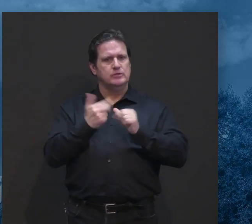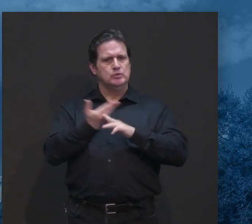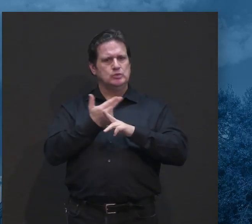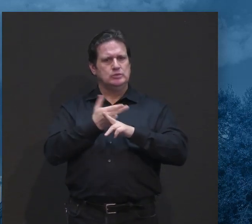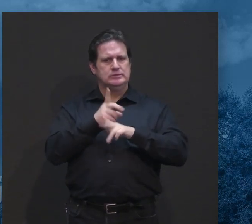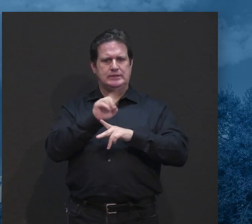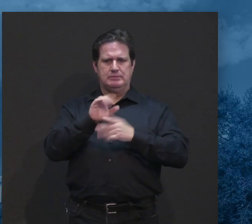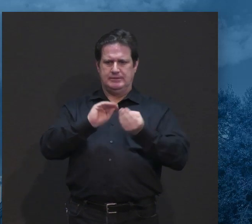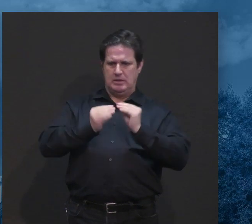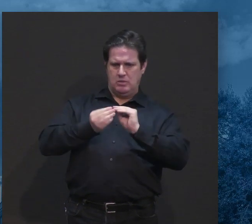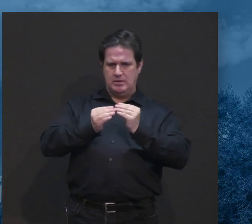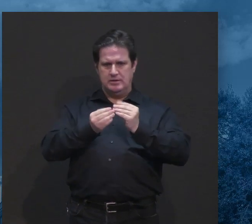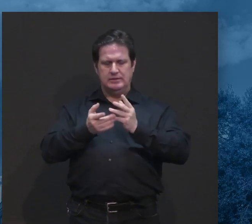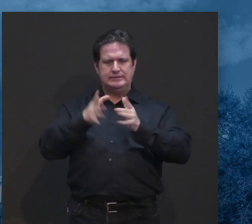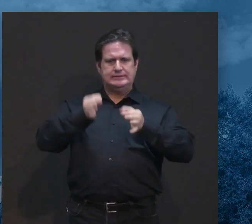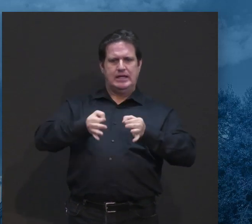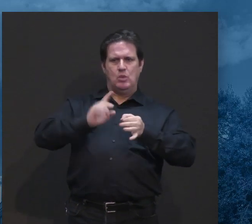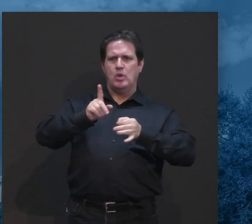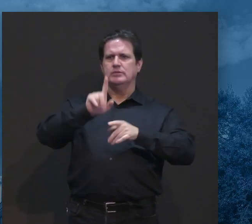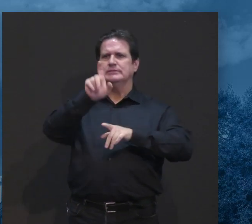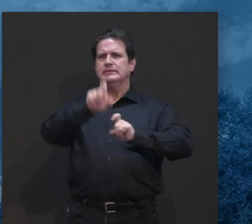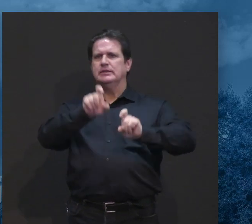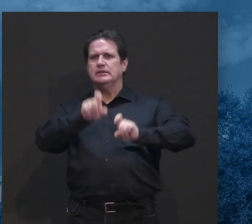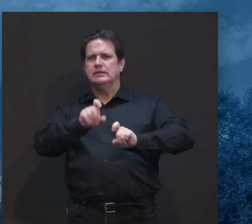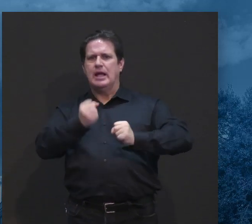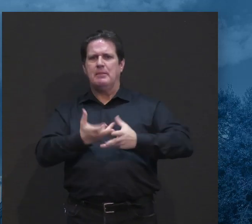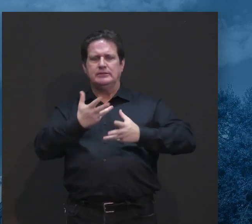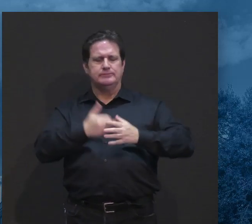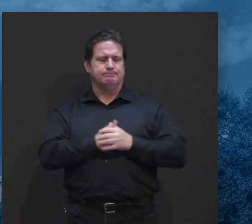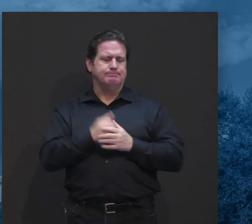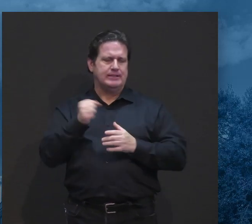data as we decide where to test and how much to test.